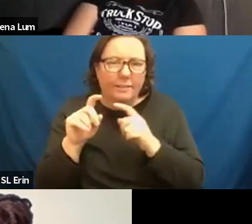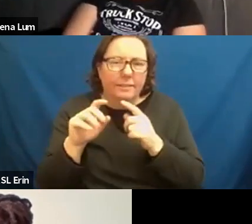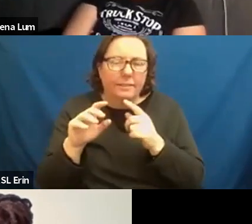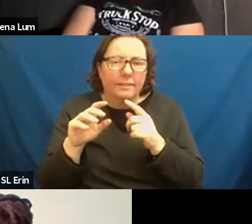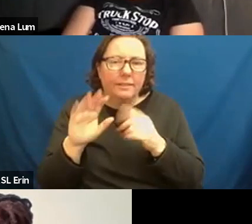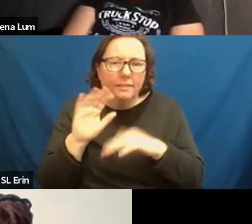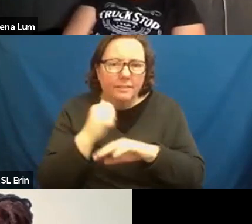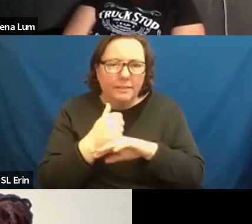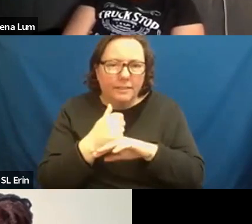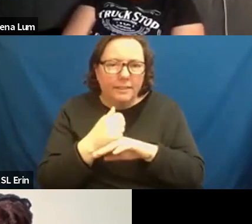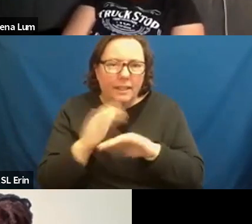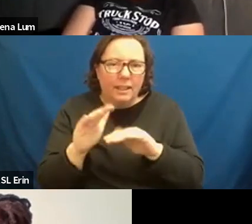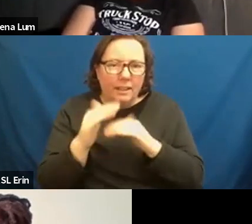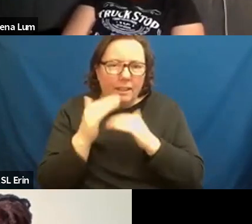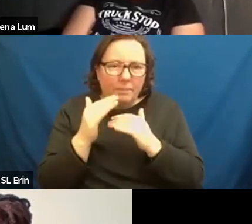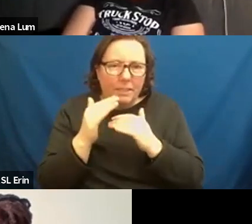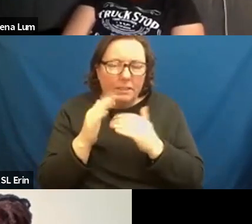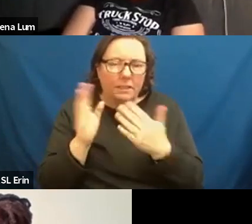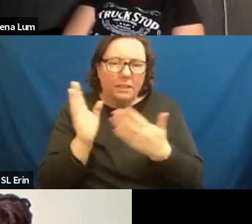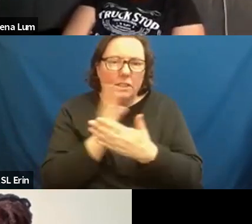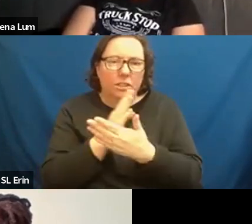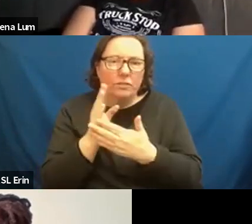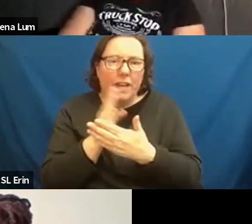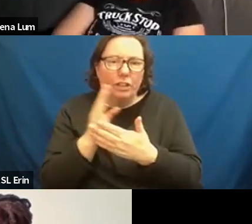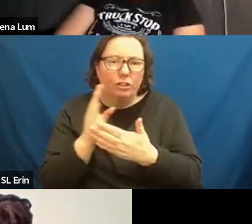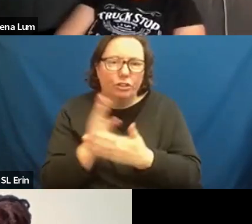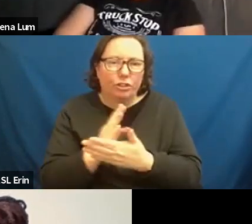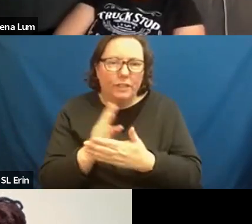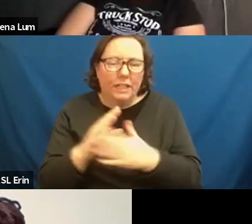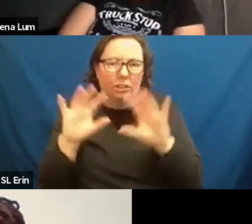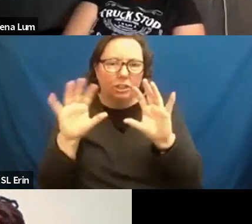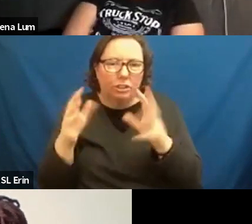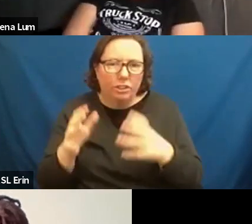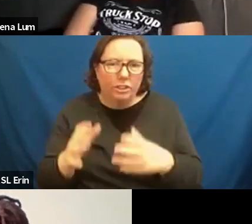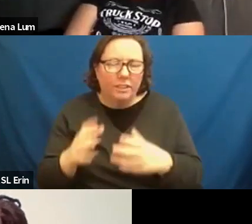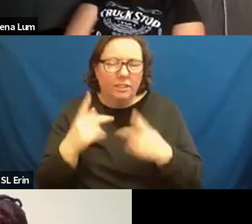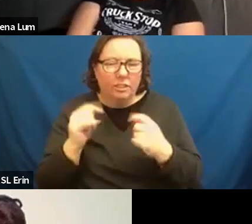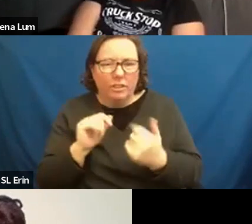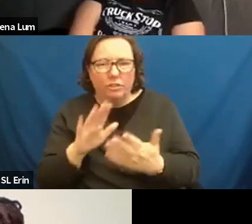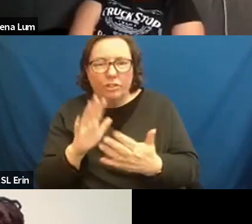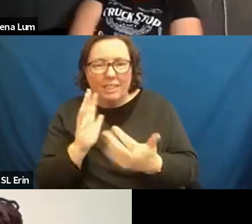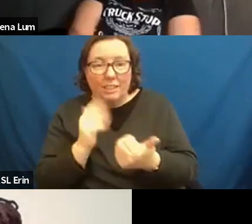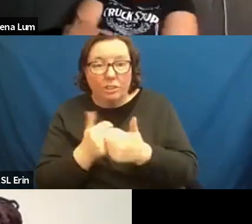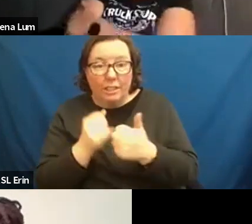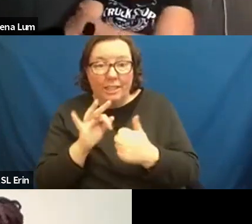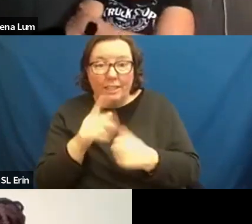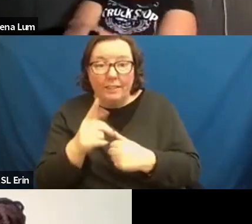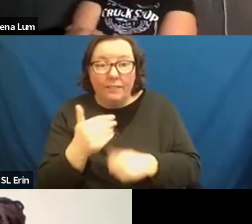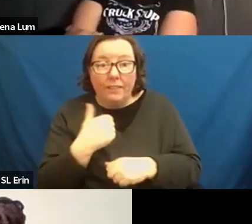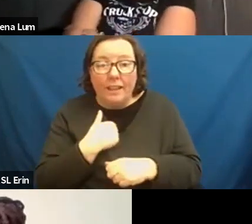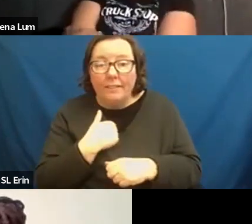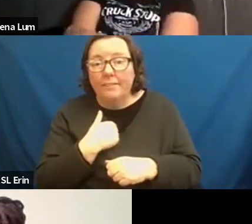guardrails in place to try to address that challenge. So if you have, for